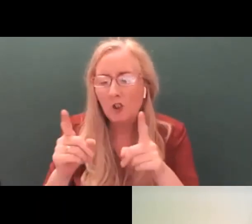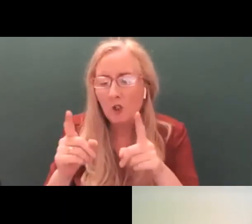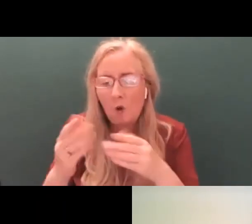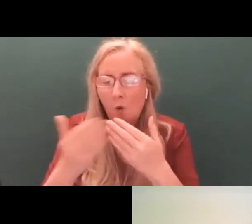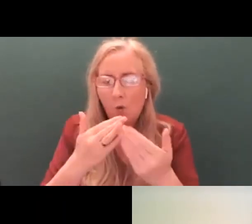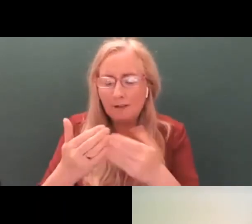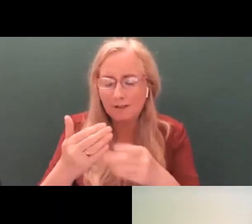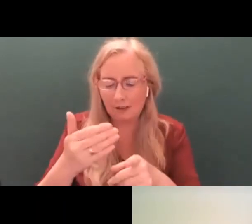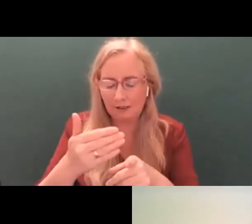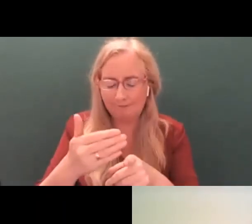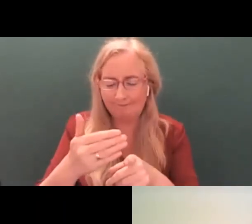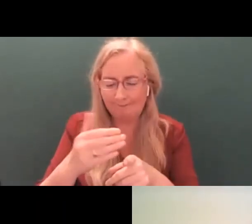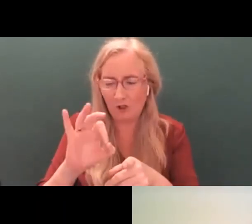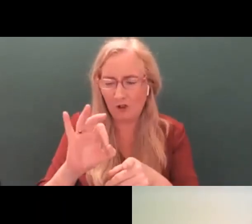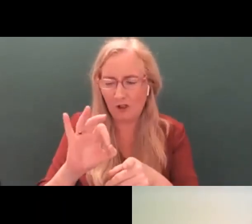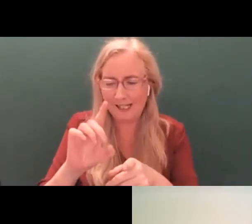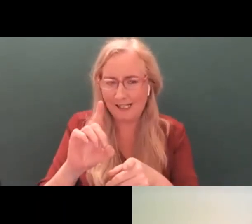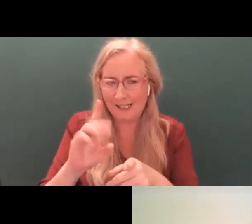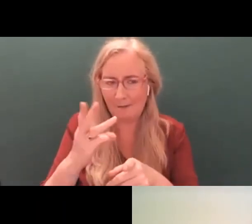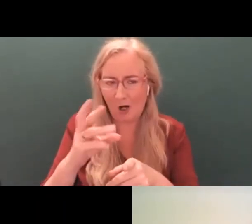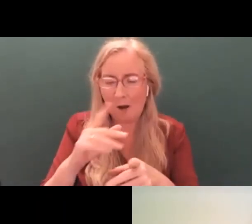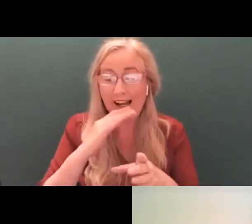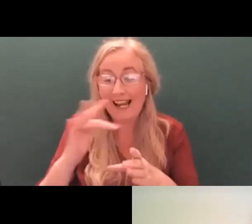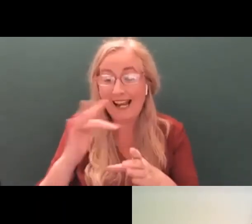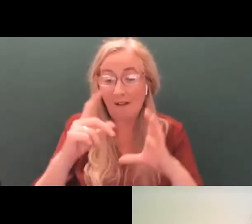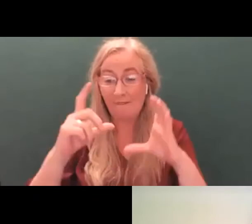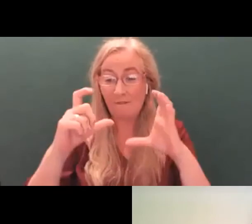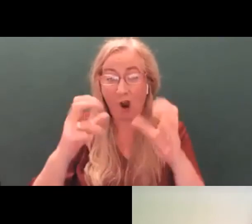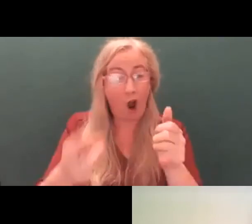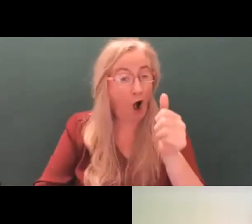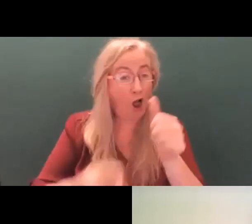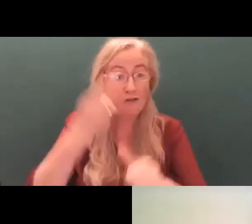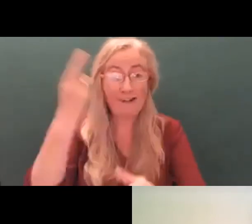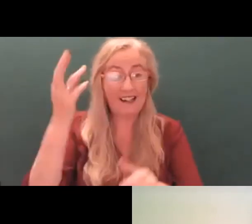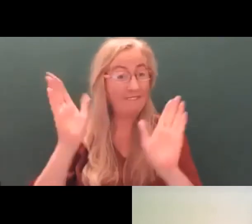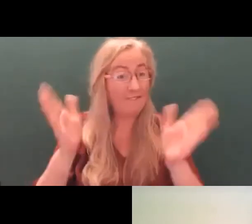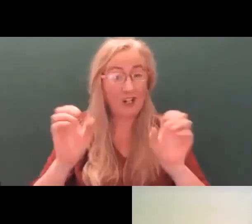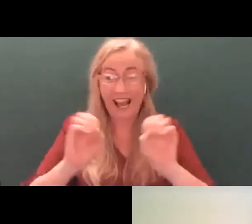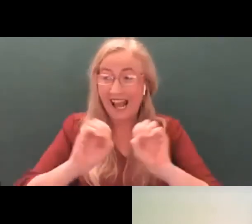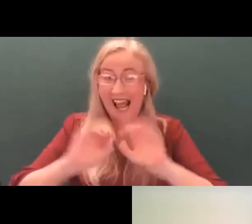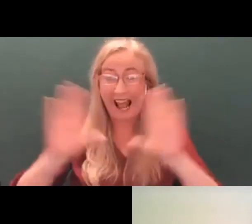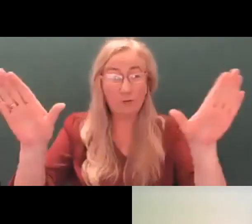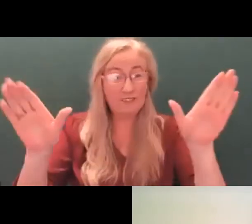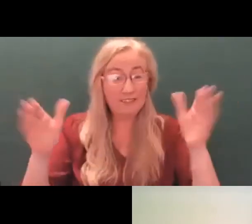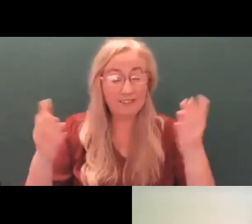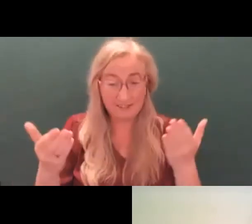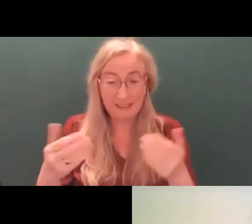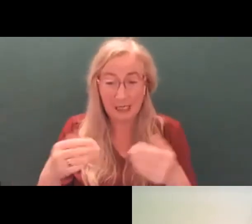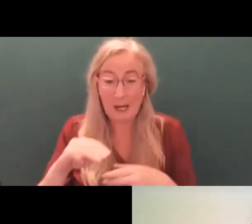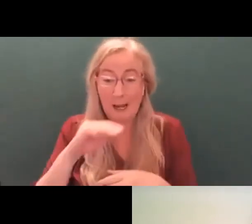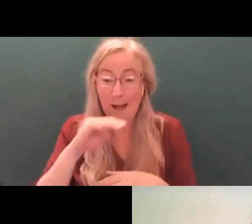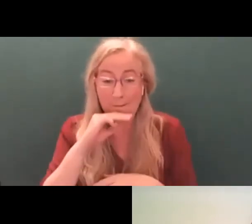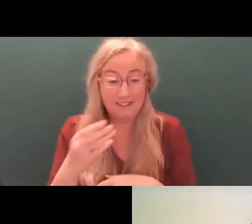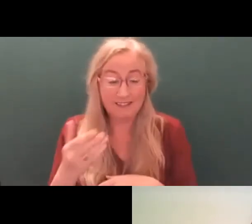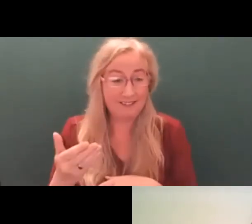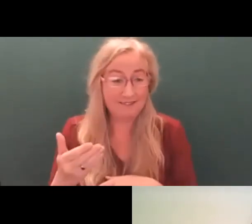pre-GDPR, but if a photograph is already out there for some time, it loses